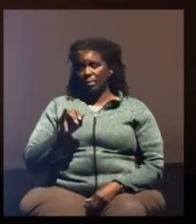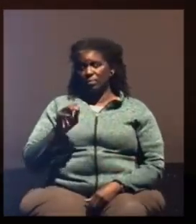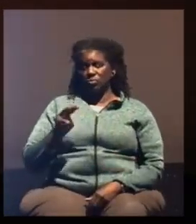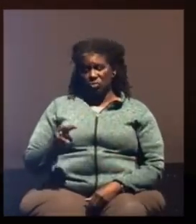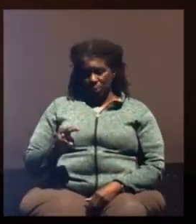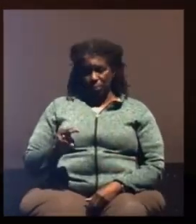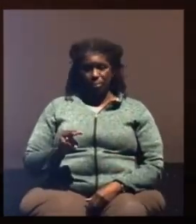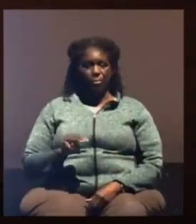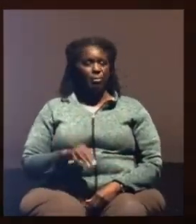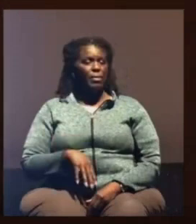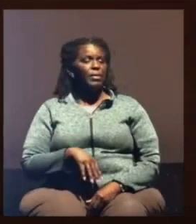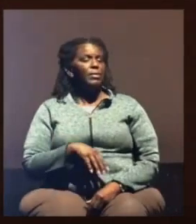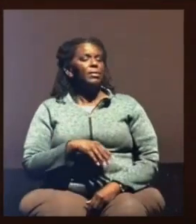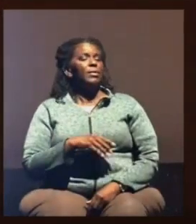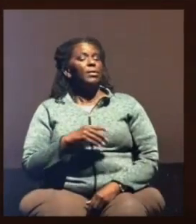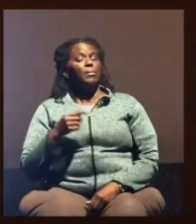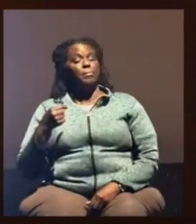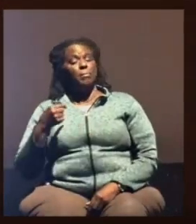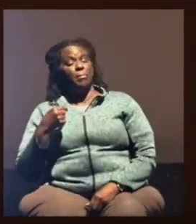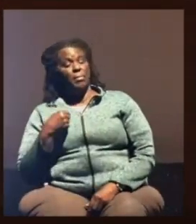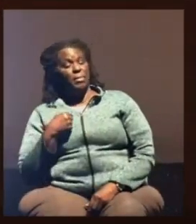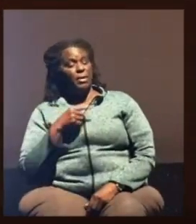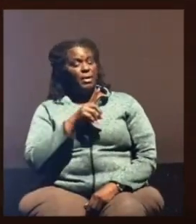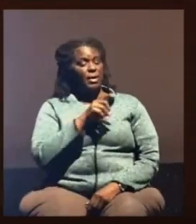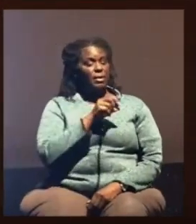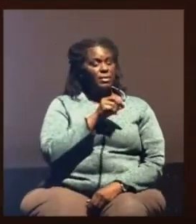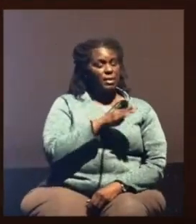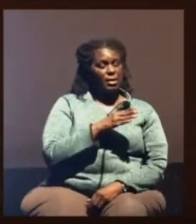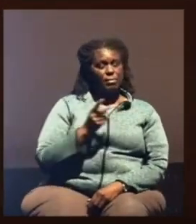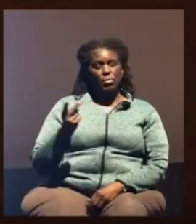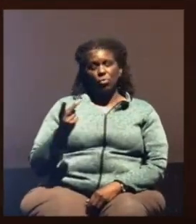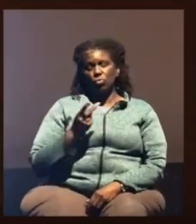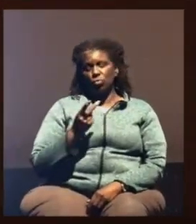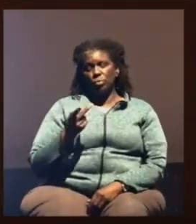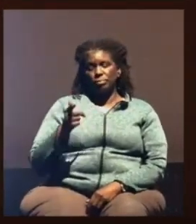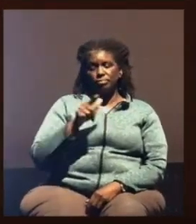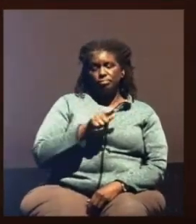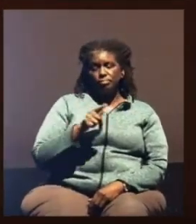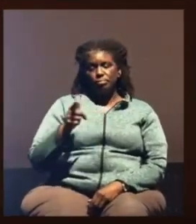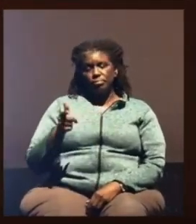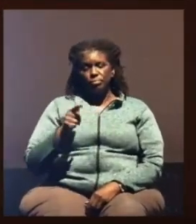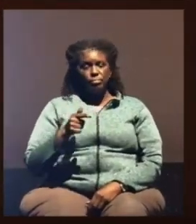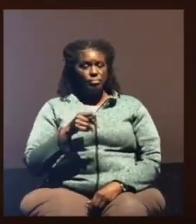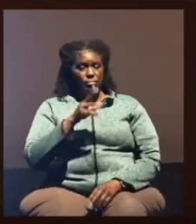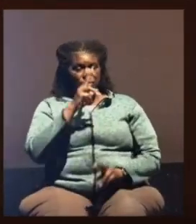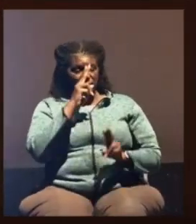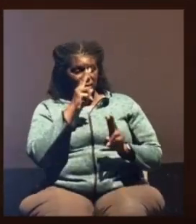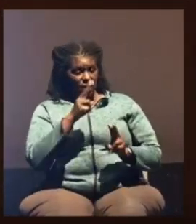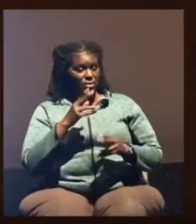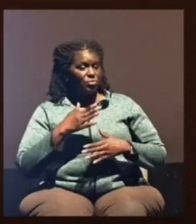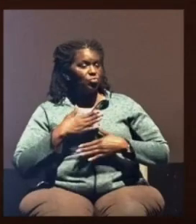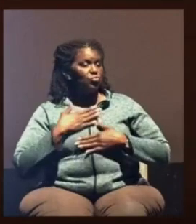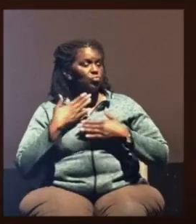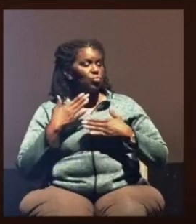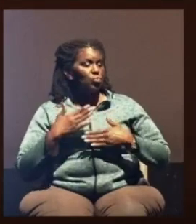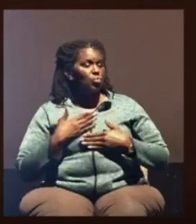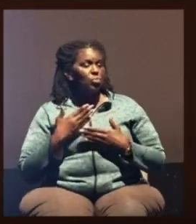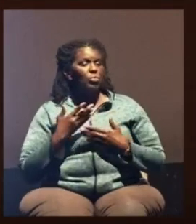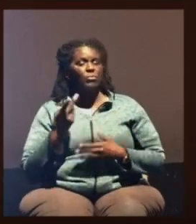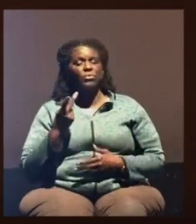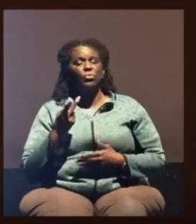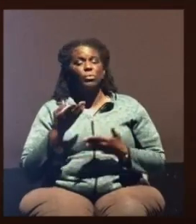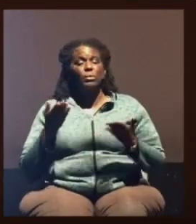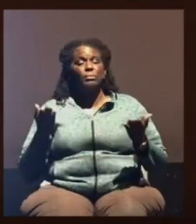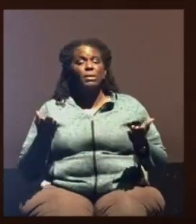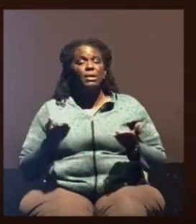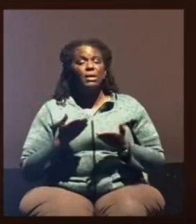duo. Deb and I will be taking turns talking for the next while. I just have to say what an honor and joy it is for us to be back